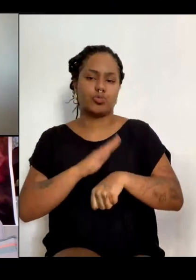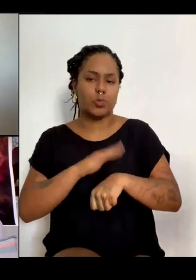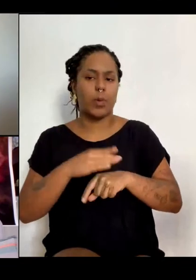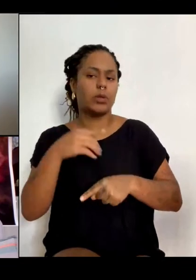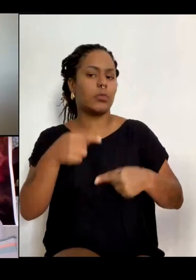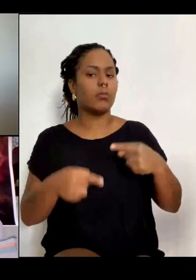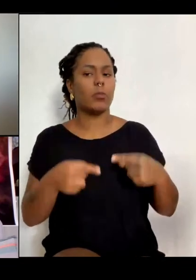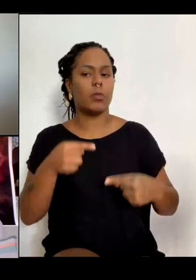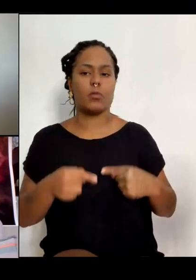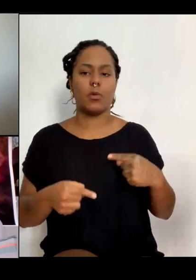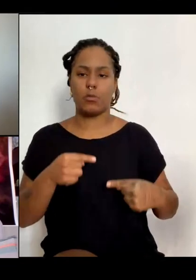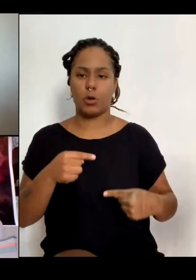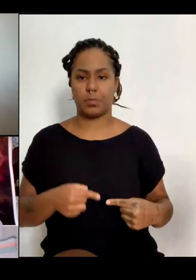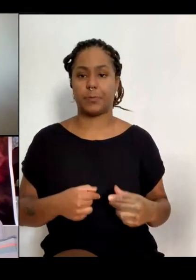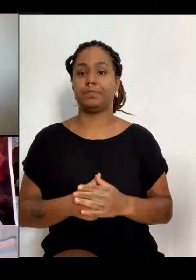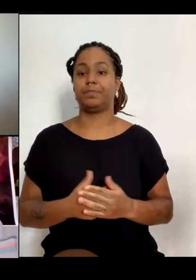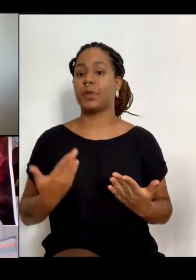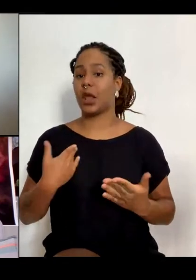foreign